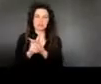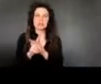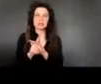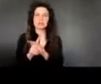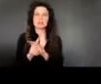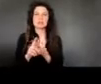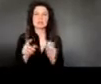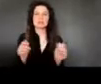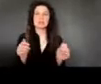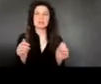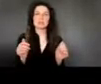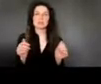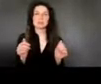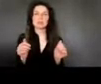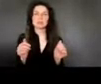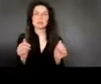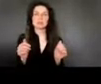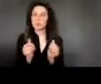combined with affect theory, kind of spoke to that,